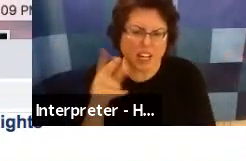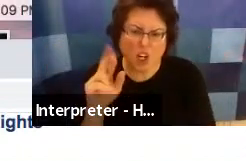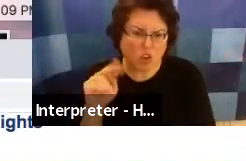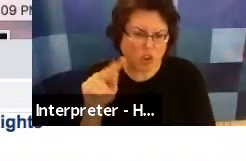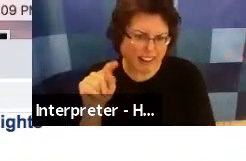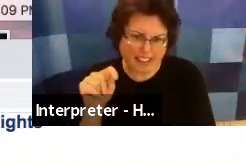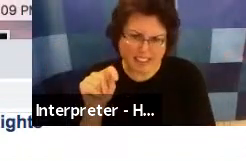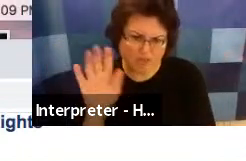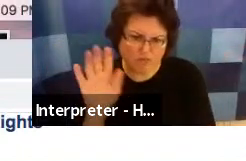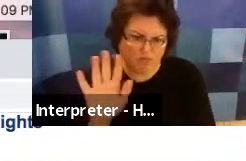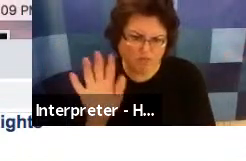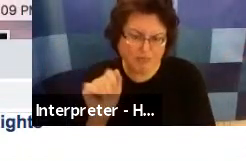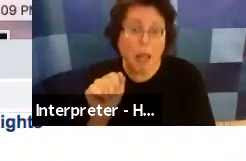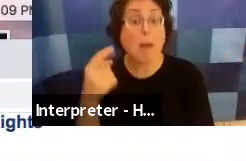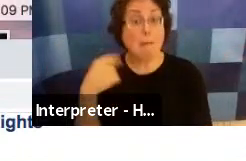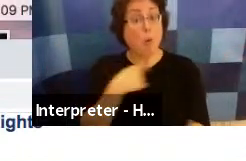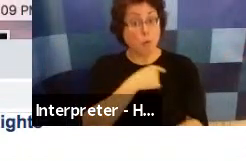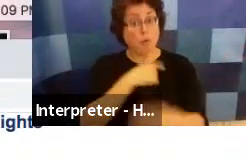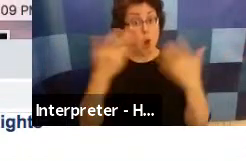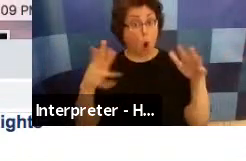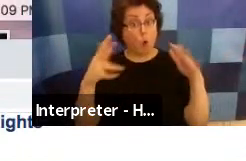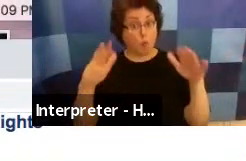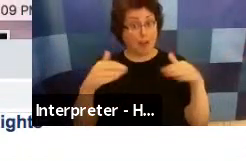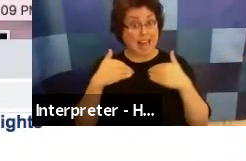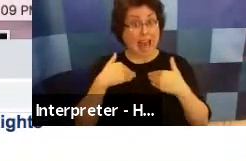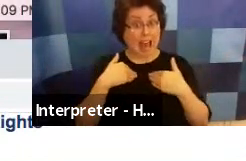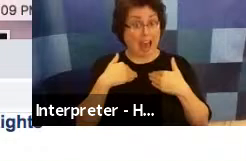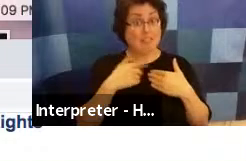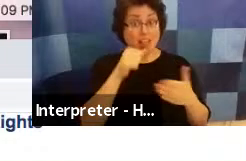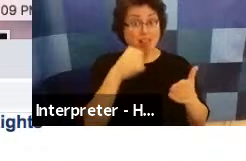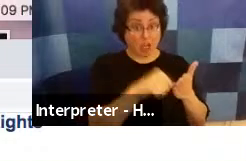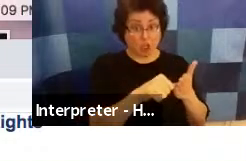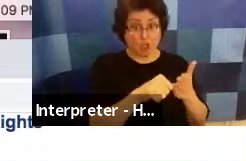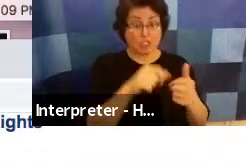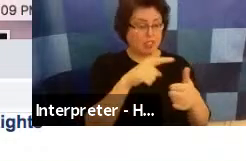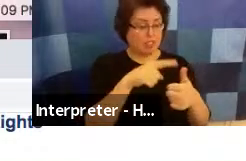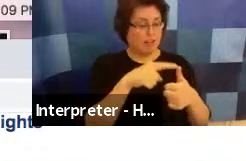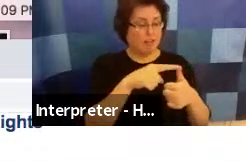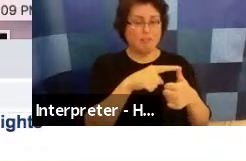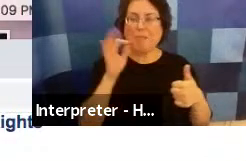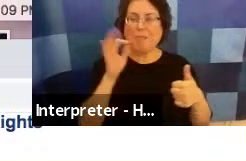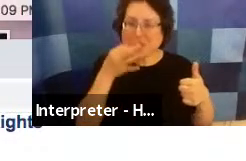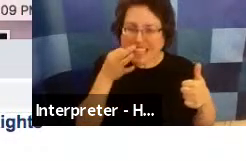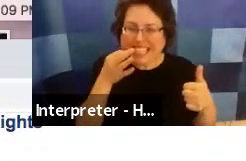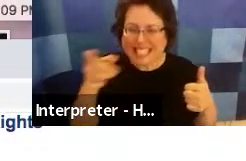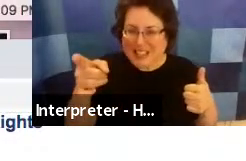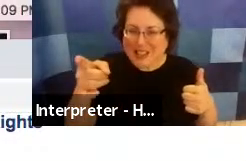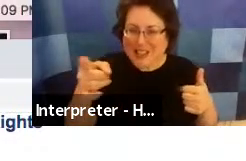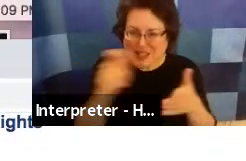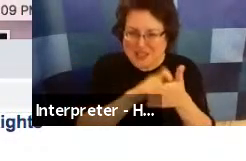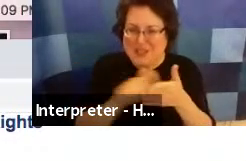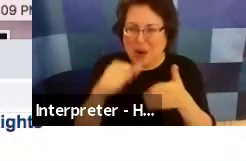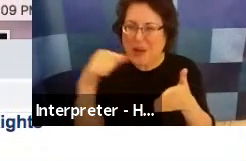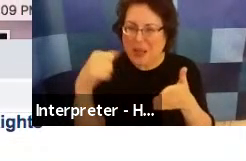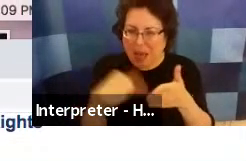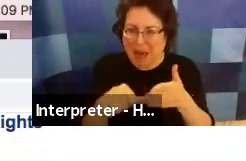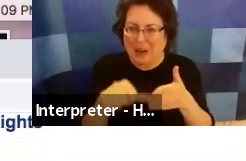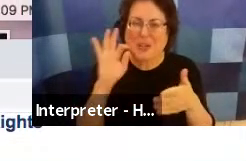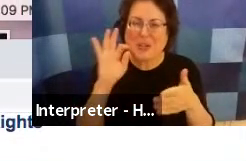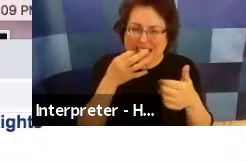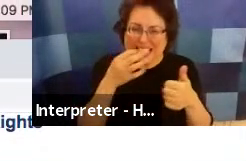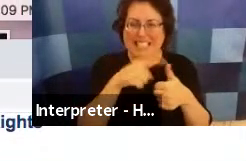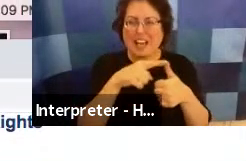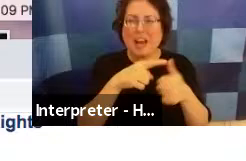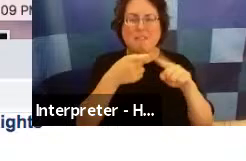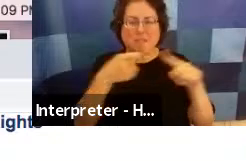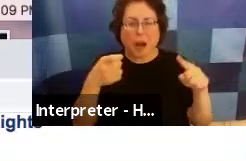we have a number of letters already. We have letters from, Chris Nocesi, you wrote a letter on behalf of the